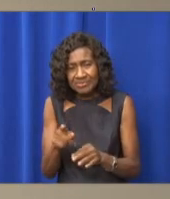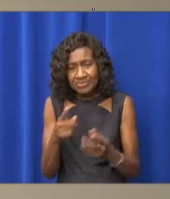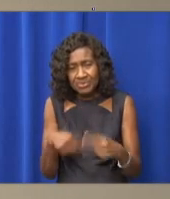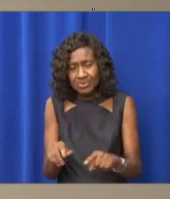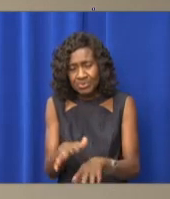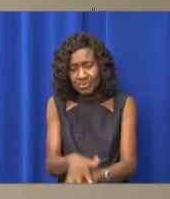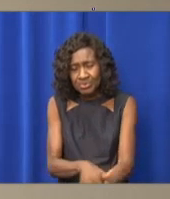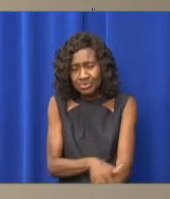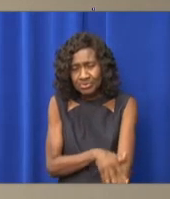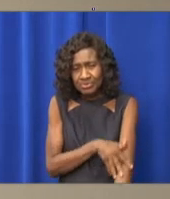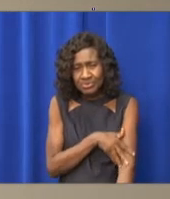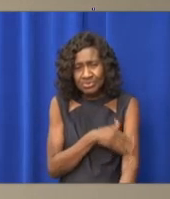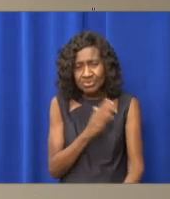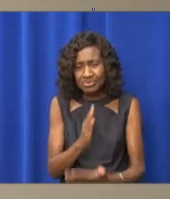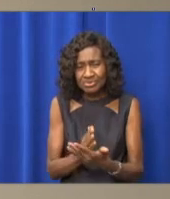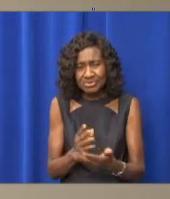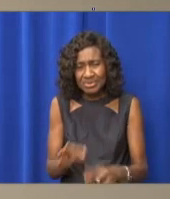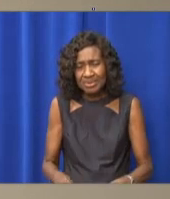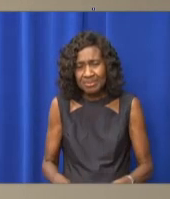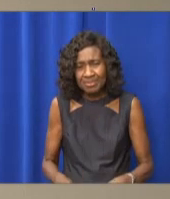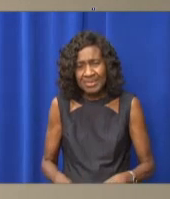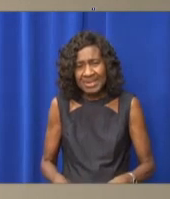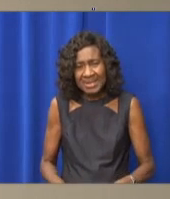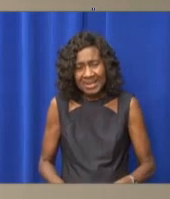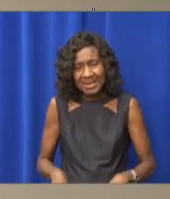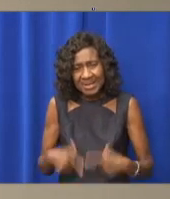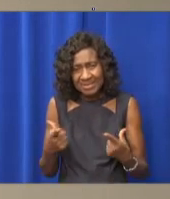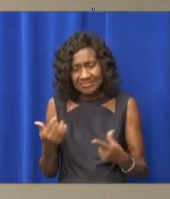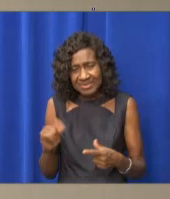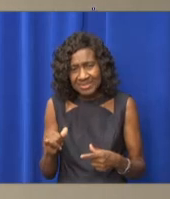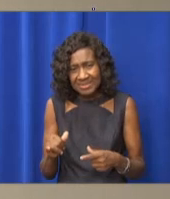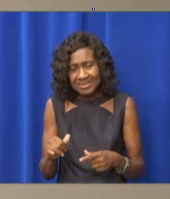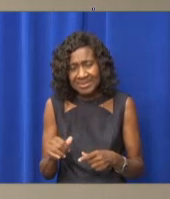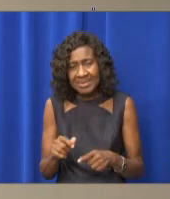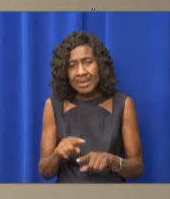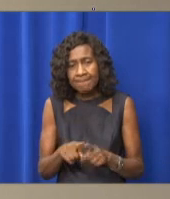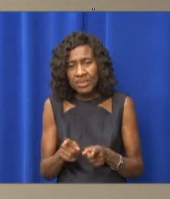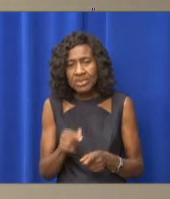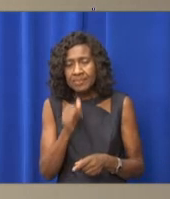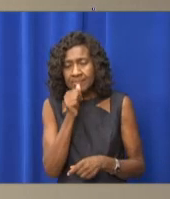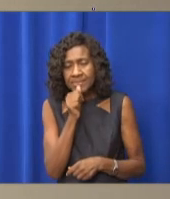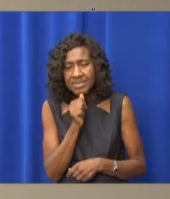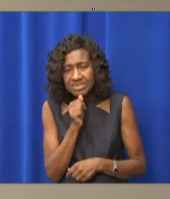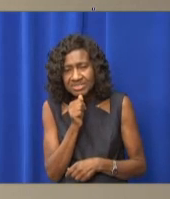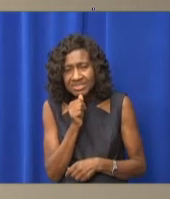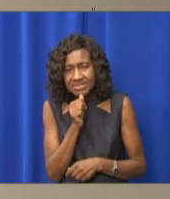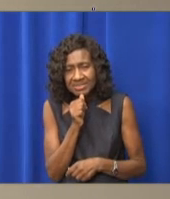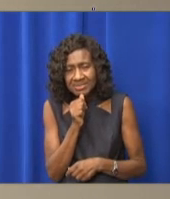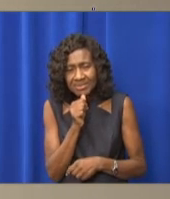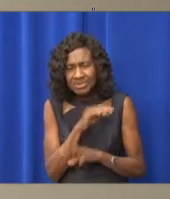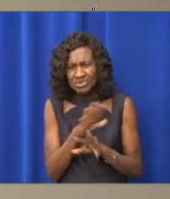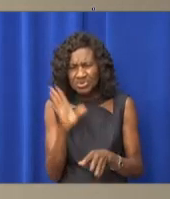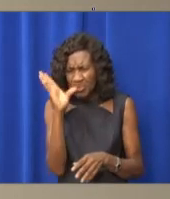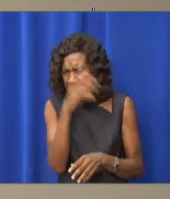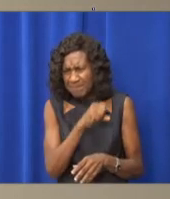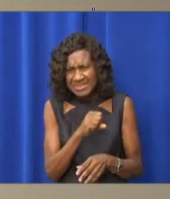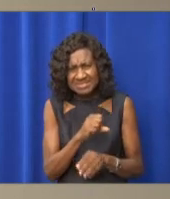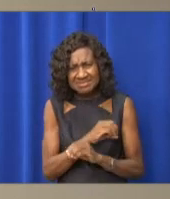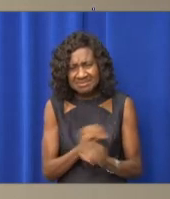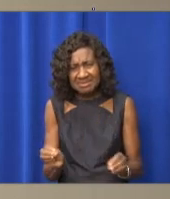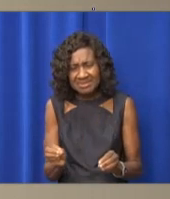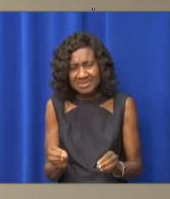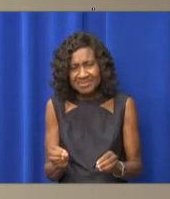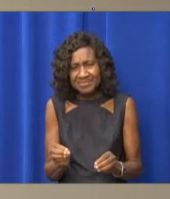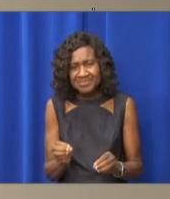A patient person never misses a thing. Yes, people want to fish, so do